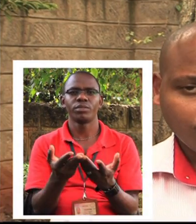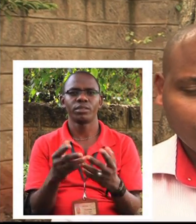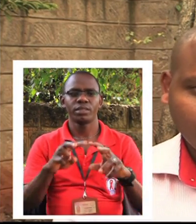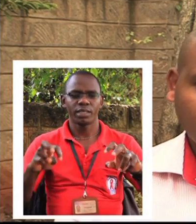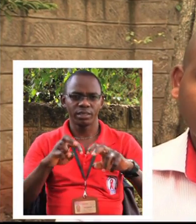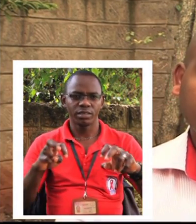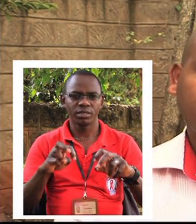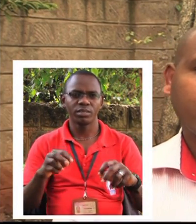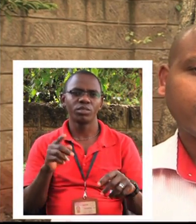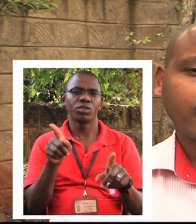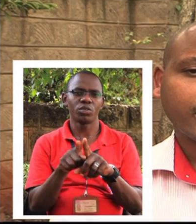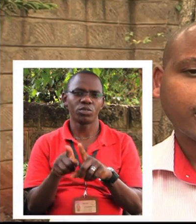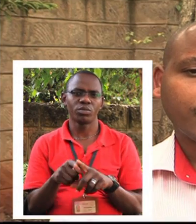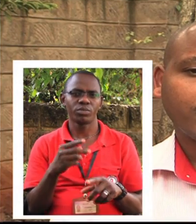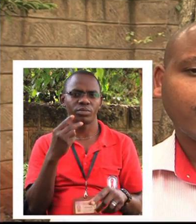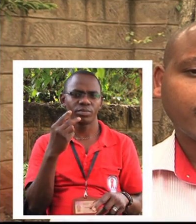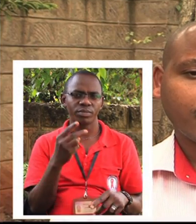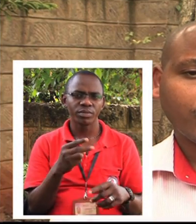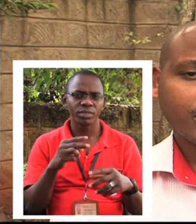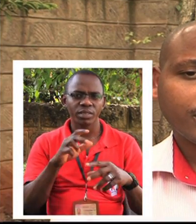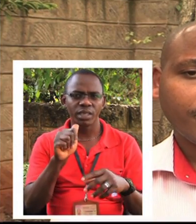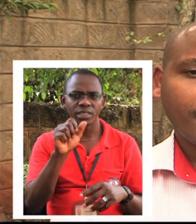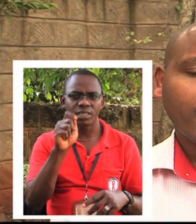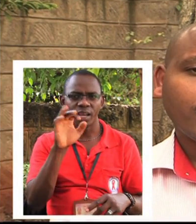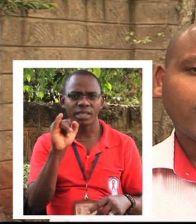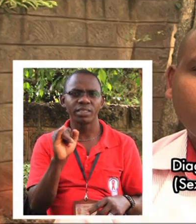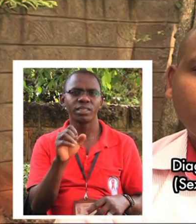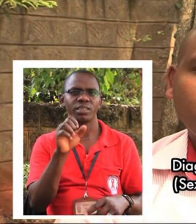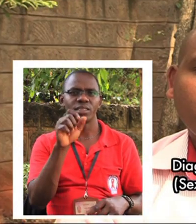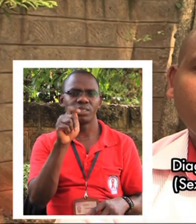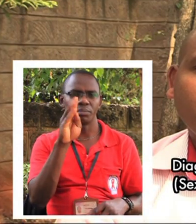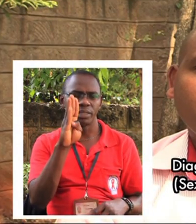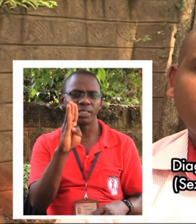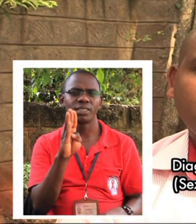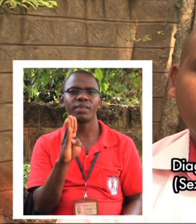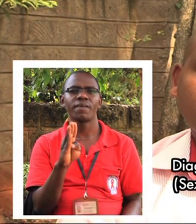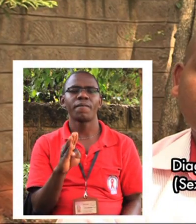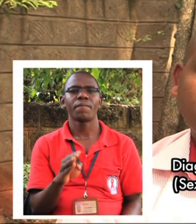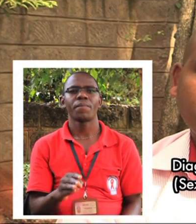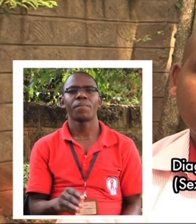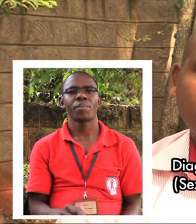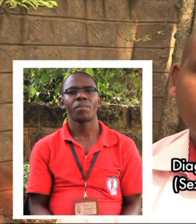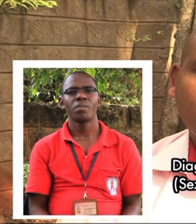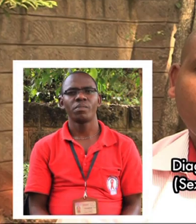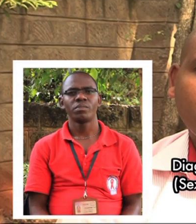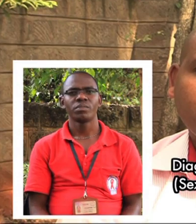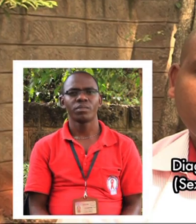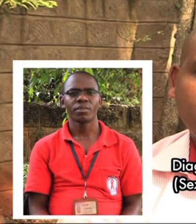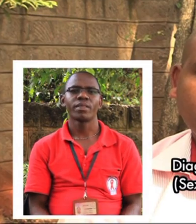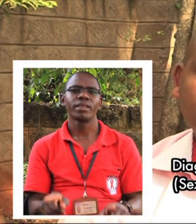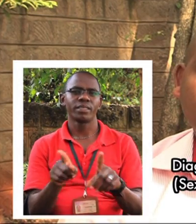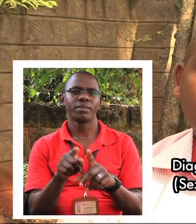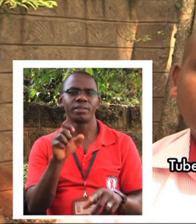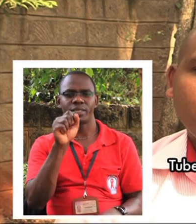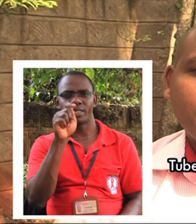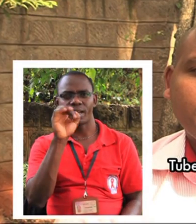provide nutritional counseling and support. We do diagnosis and treatment for